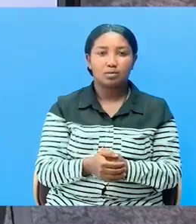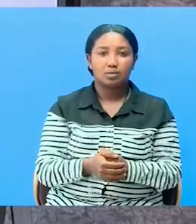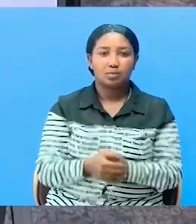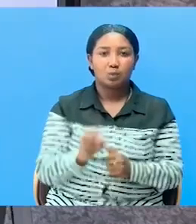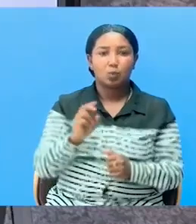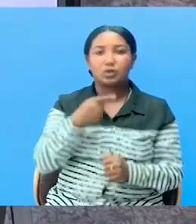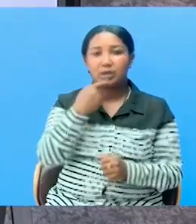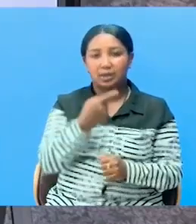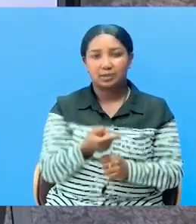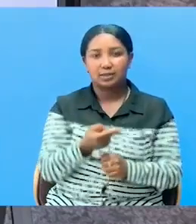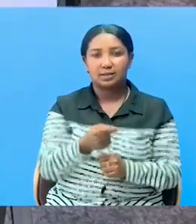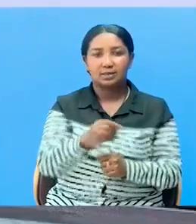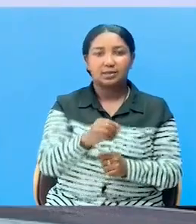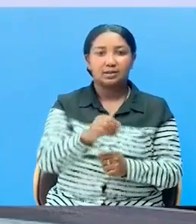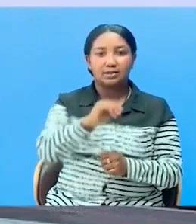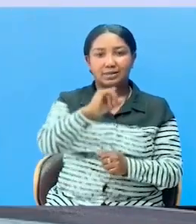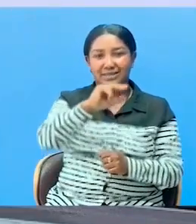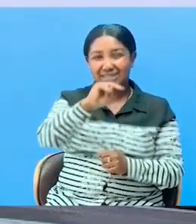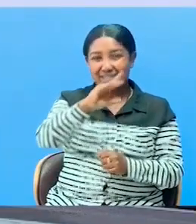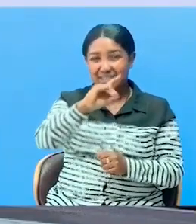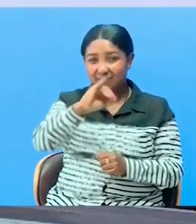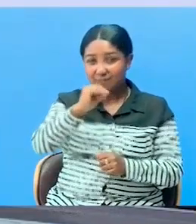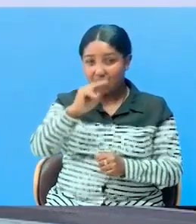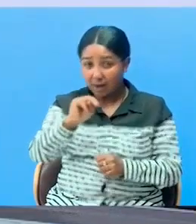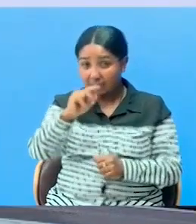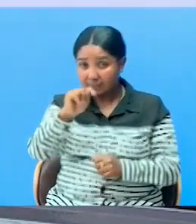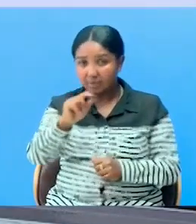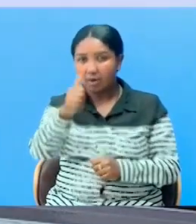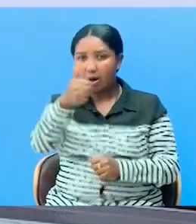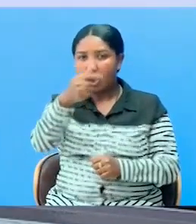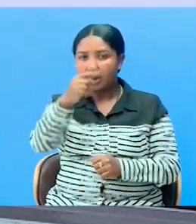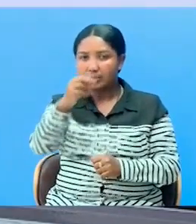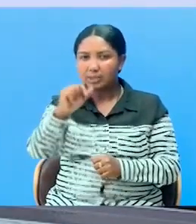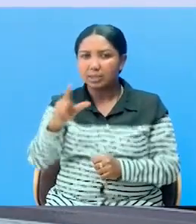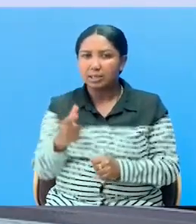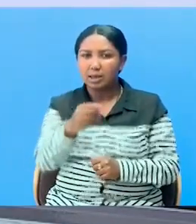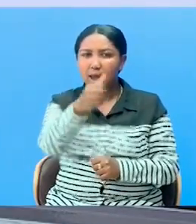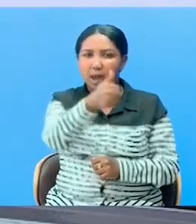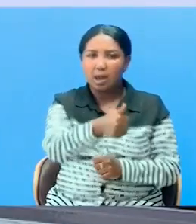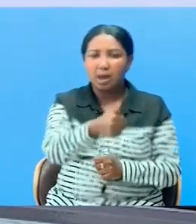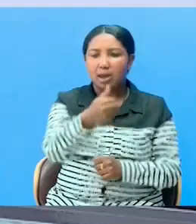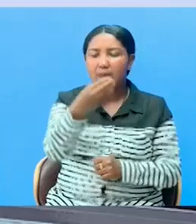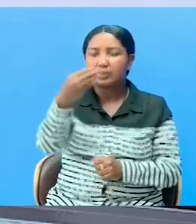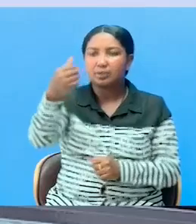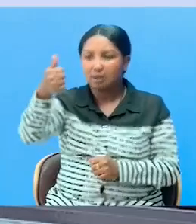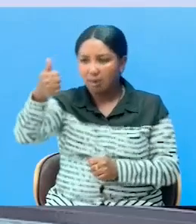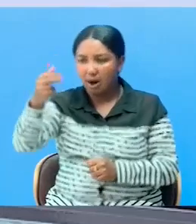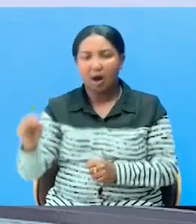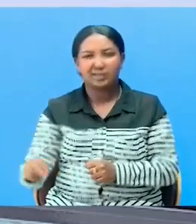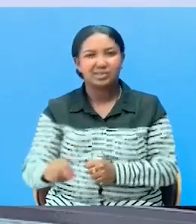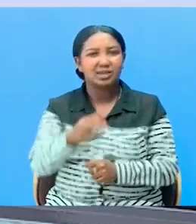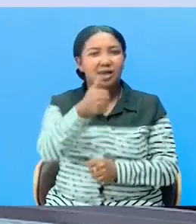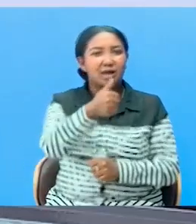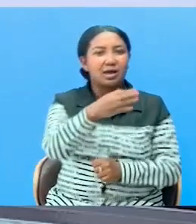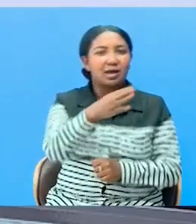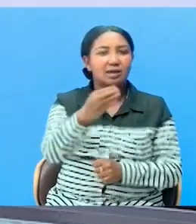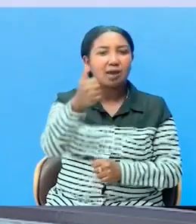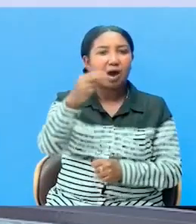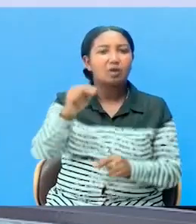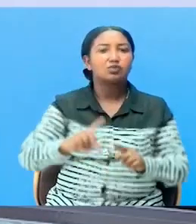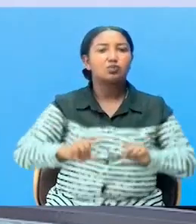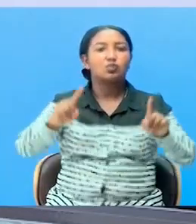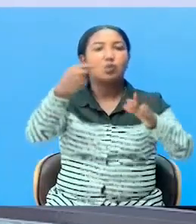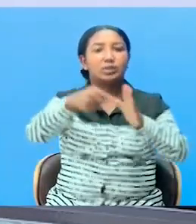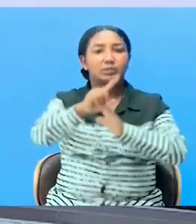said indefinite article is a and an. What is the difference between a and an? Let's